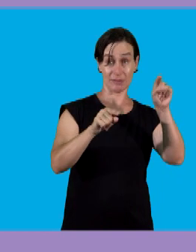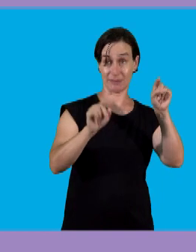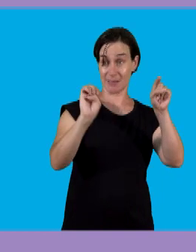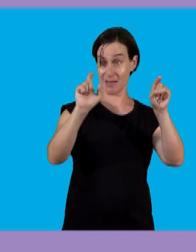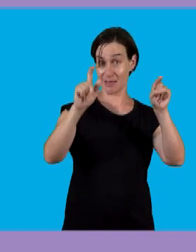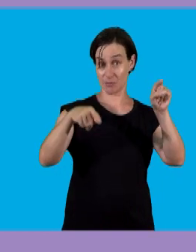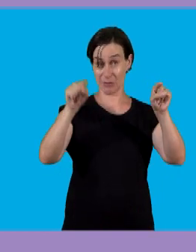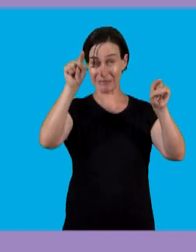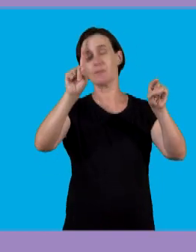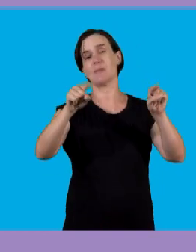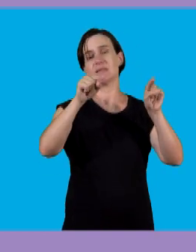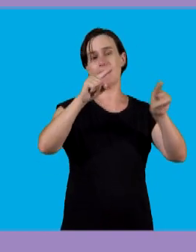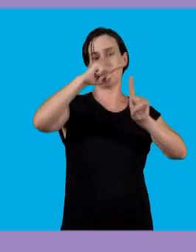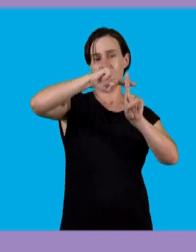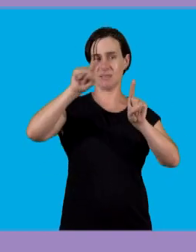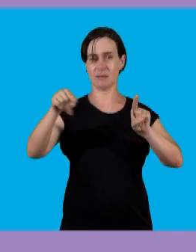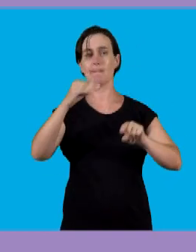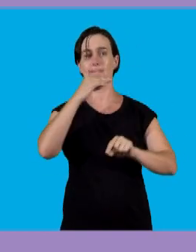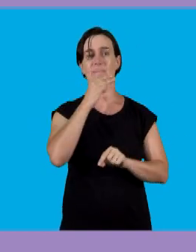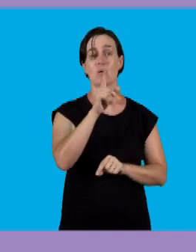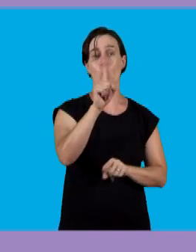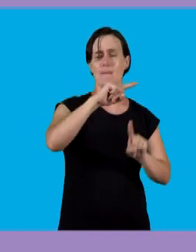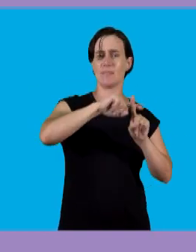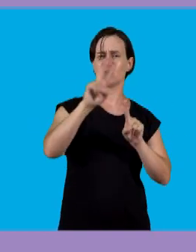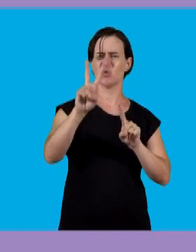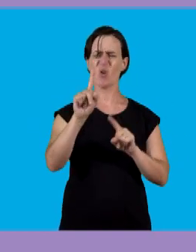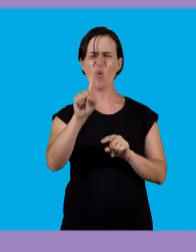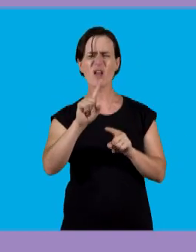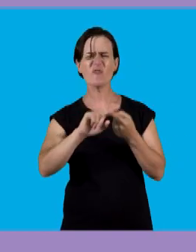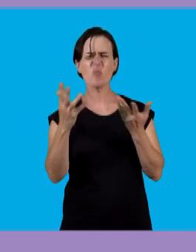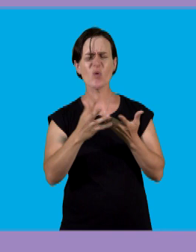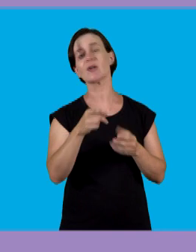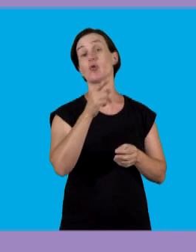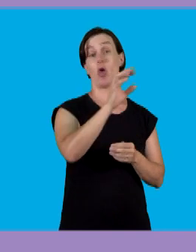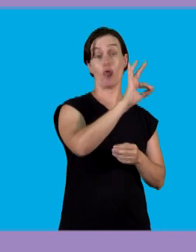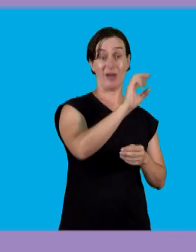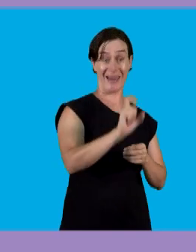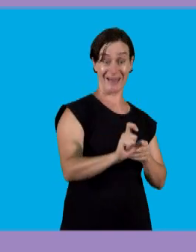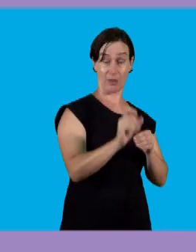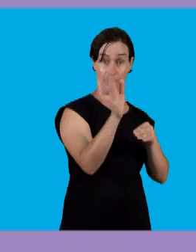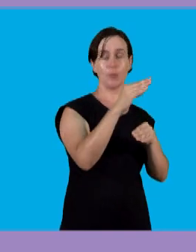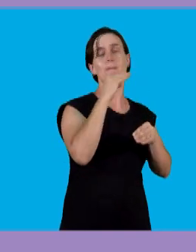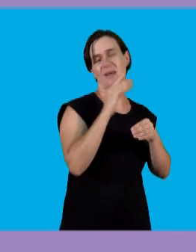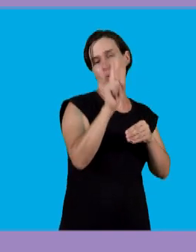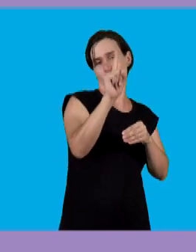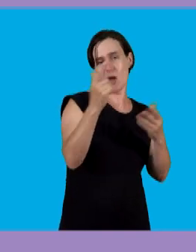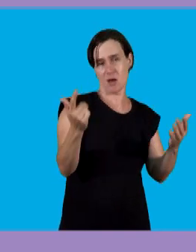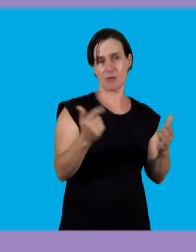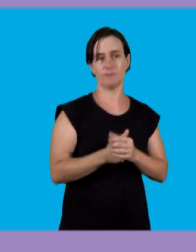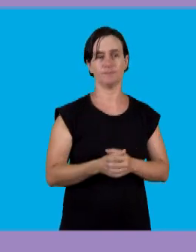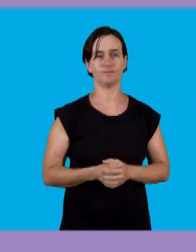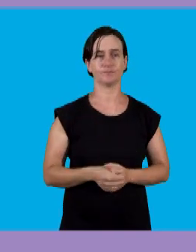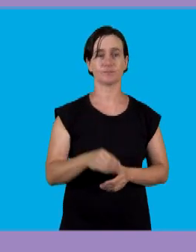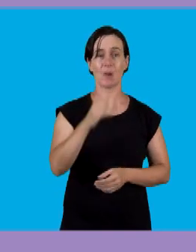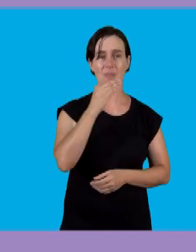1 plus 2. Remember, where does that 1 come from? It comes from that exponent there, or